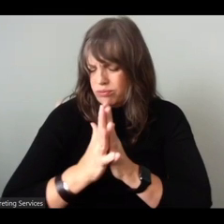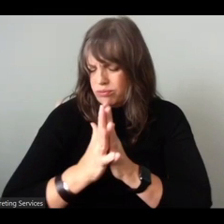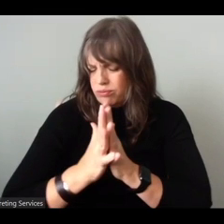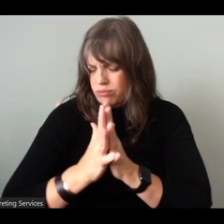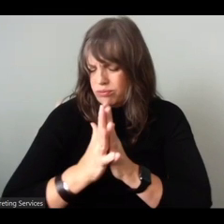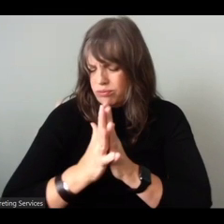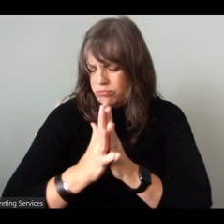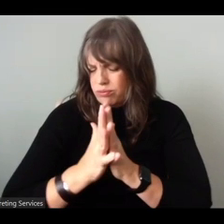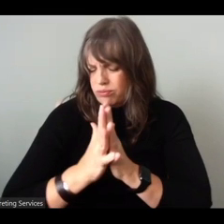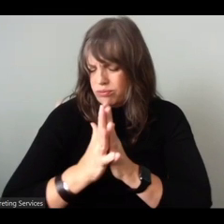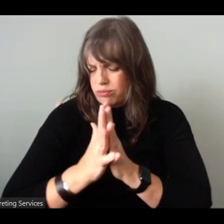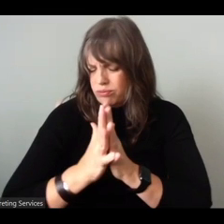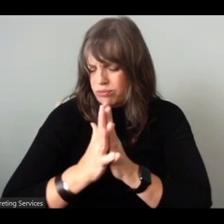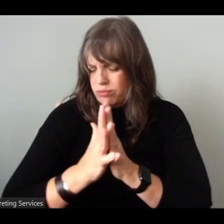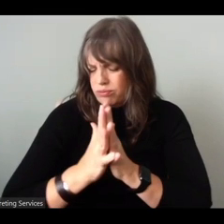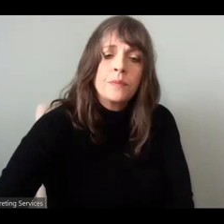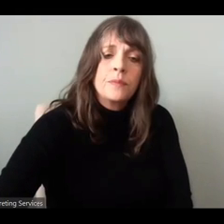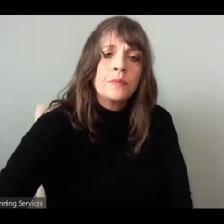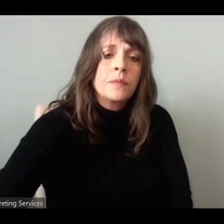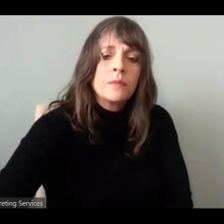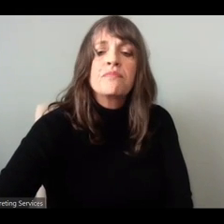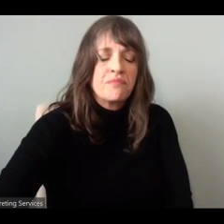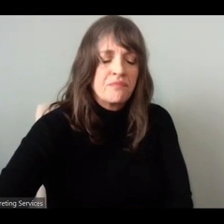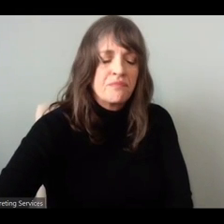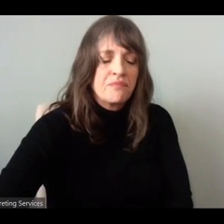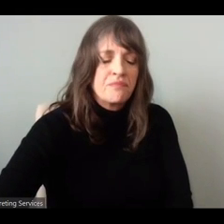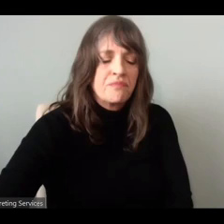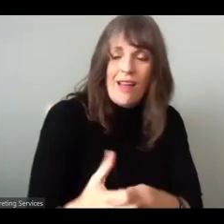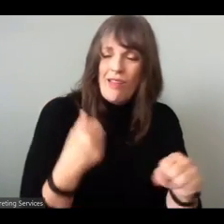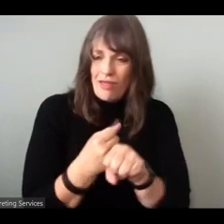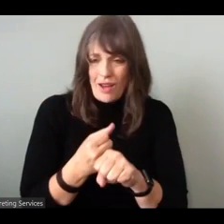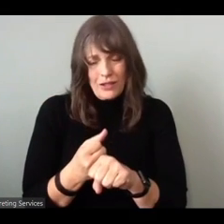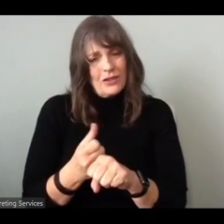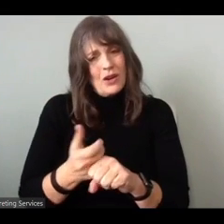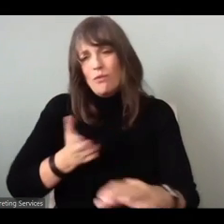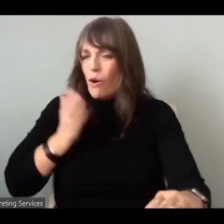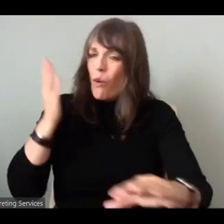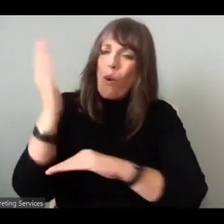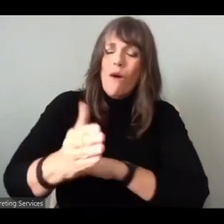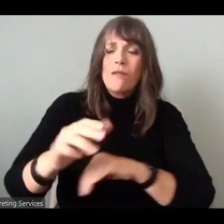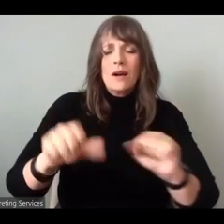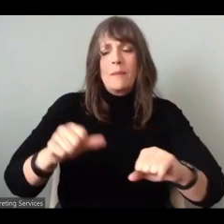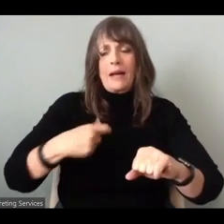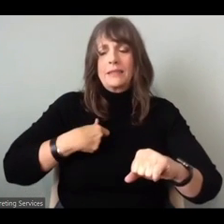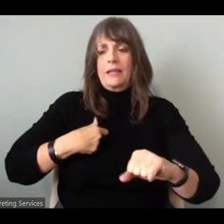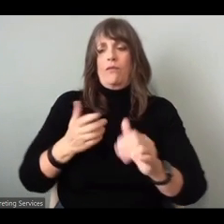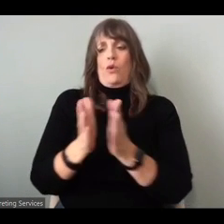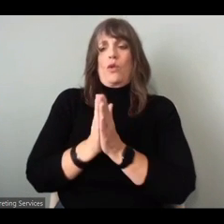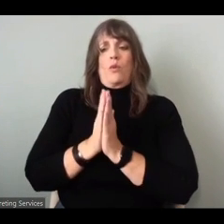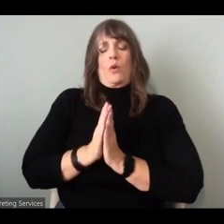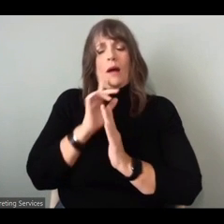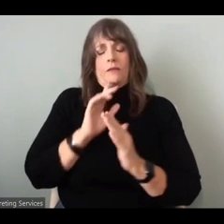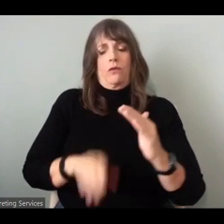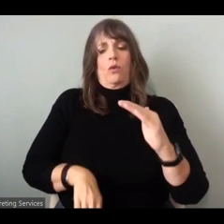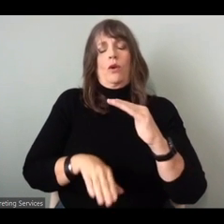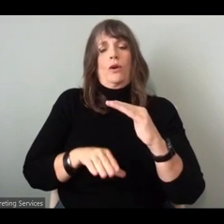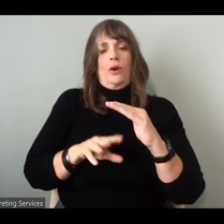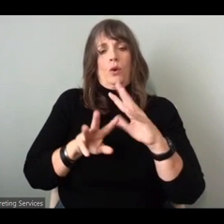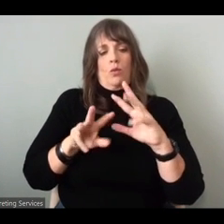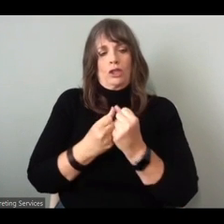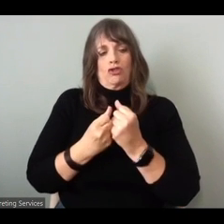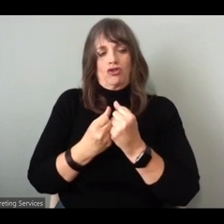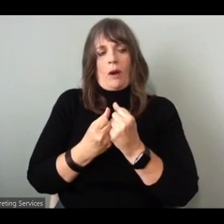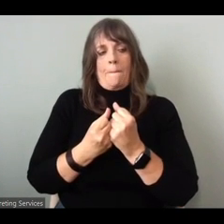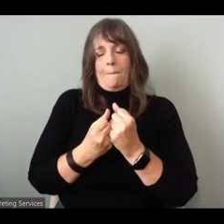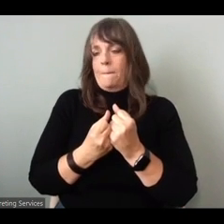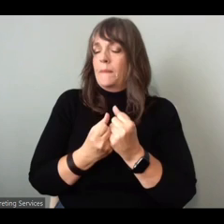we've exceeded capacity this year in response to requests for our capitalization workshop, and the ugly irony is we've had to cancel a bunch of these